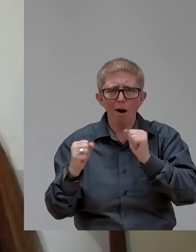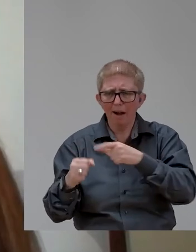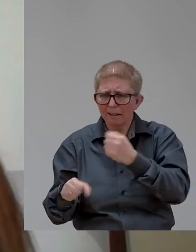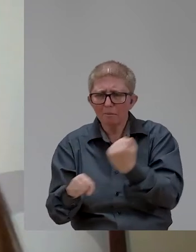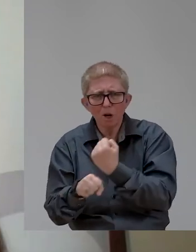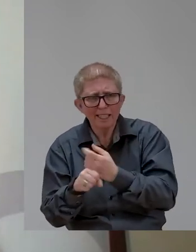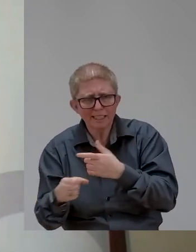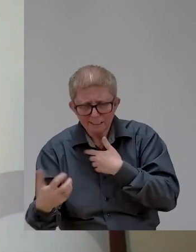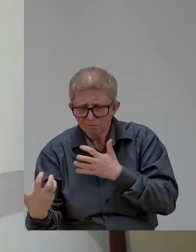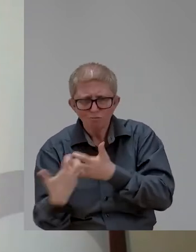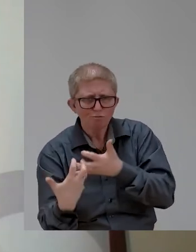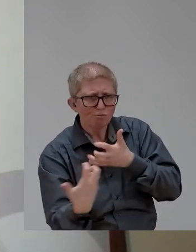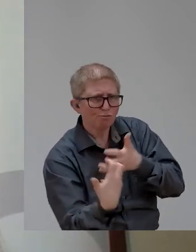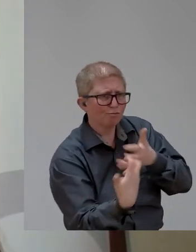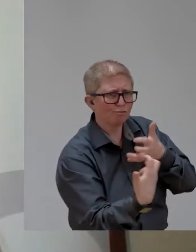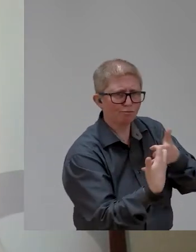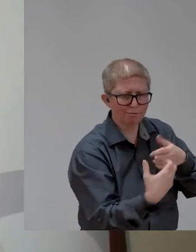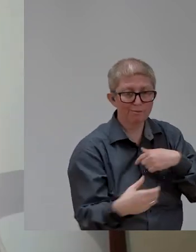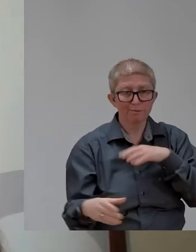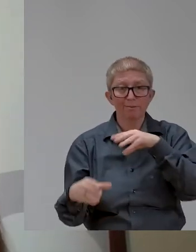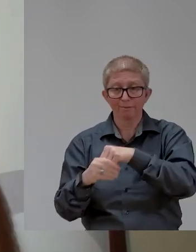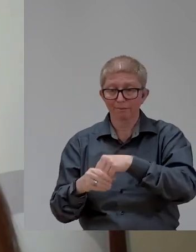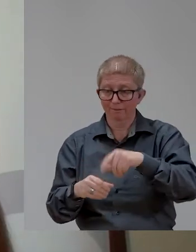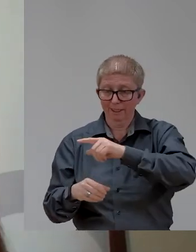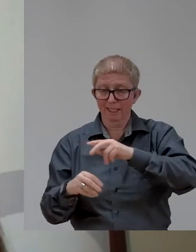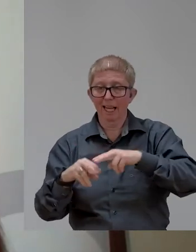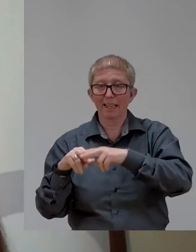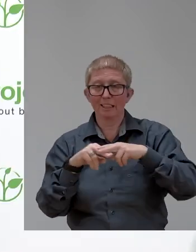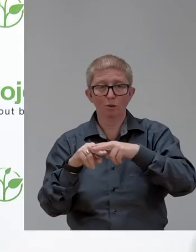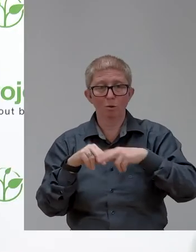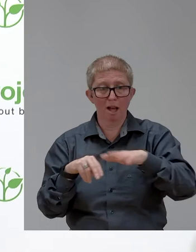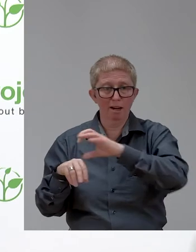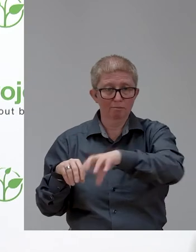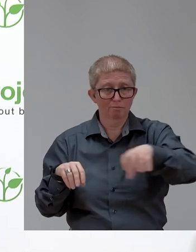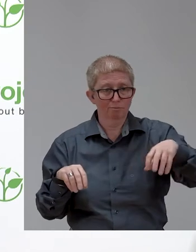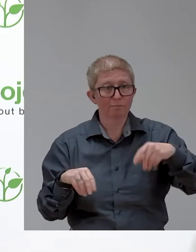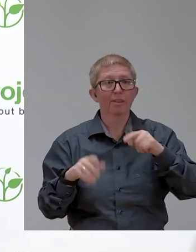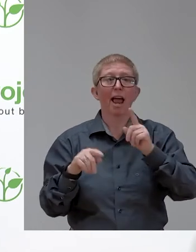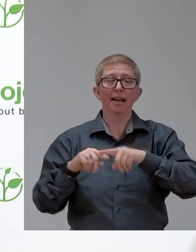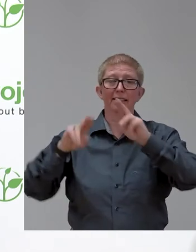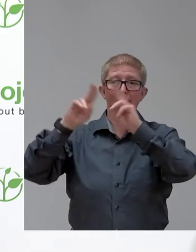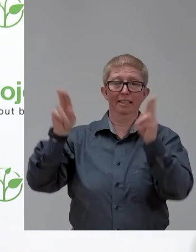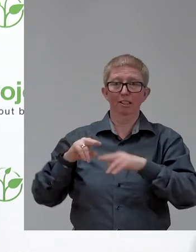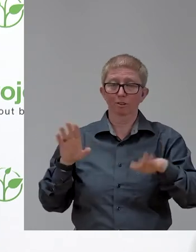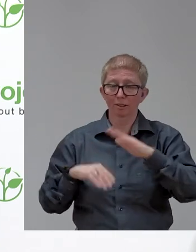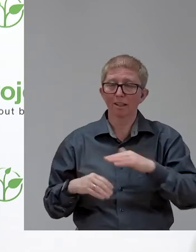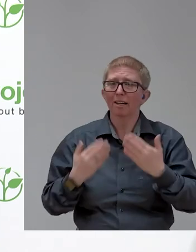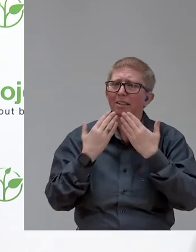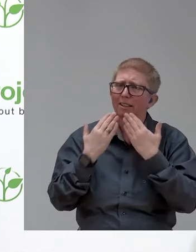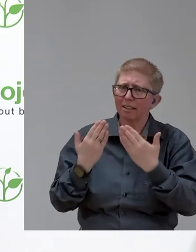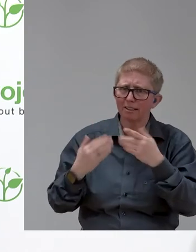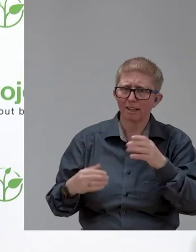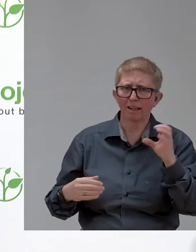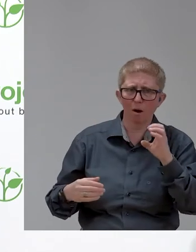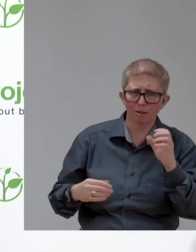both nationally and also internationally. Thank you, Carola. We just saw the videos. We had a couple of